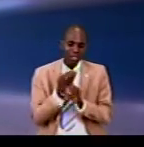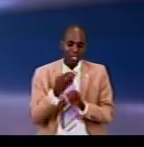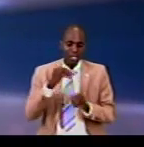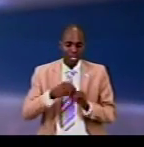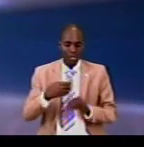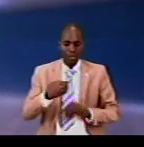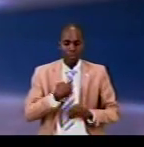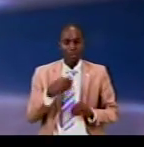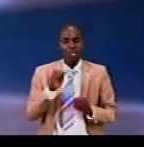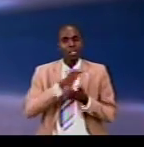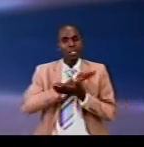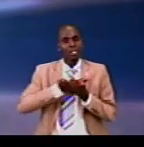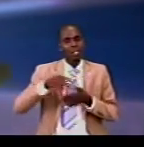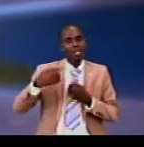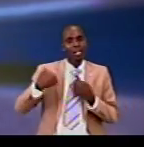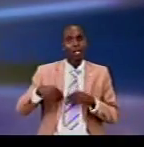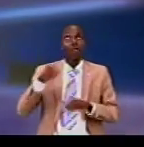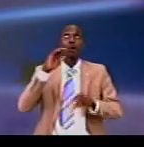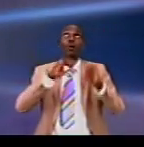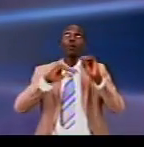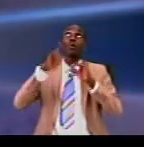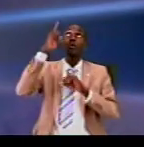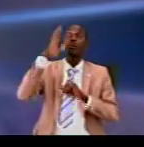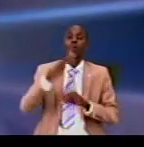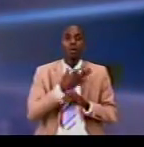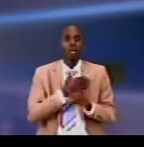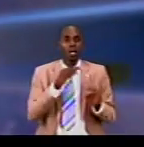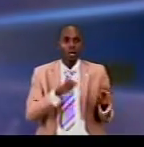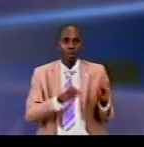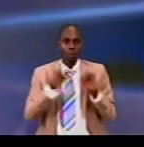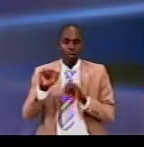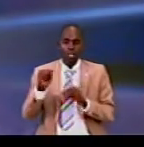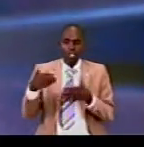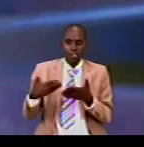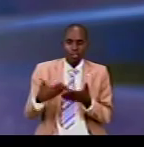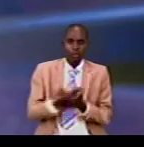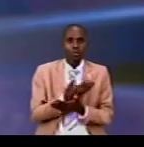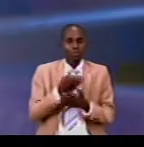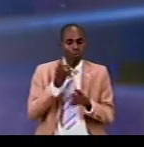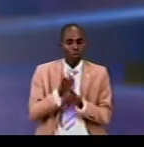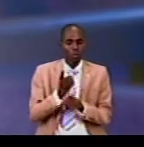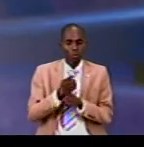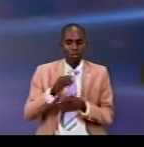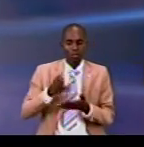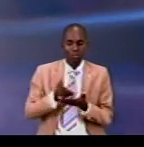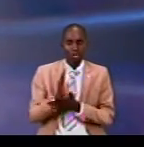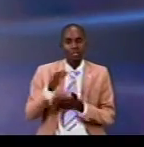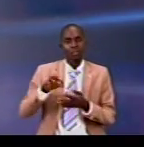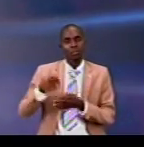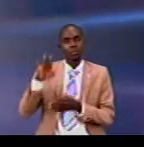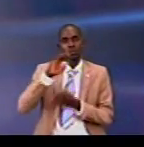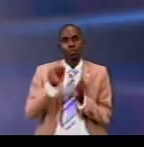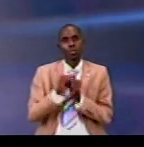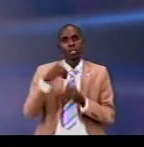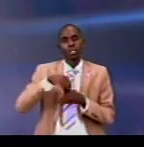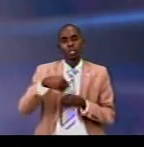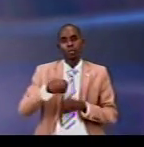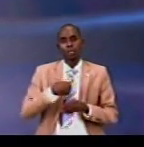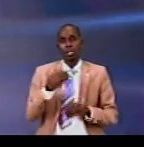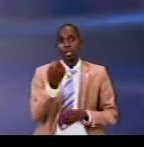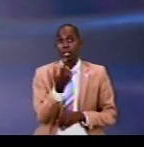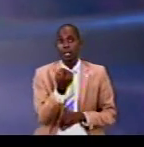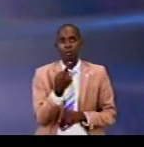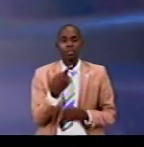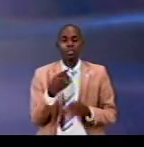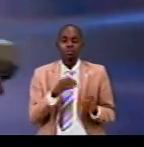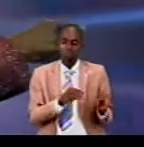verse 11, he said, cast me not away from thy presence, and take not thy Holy